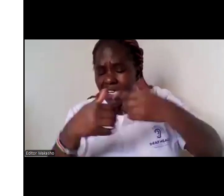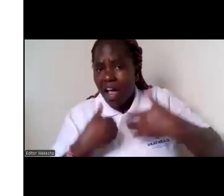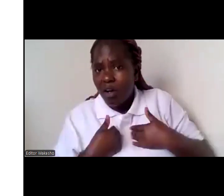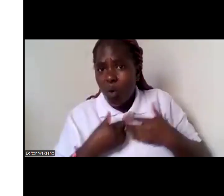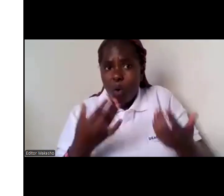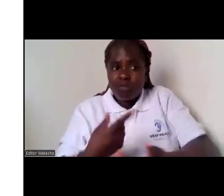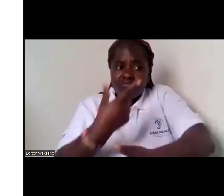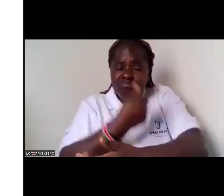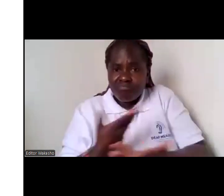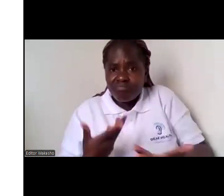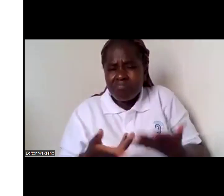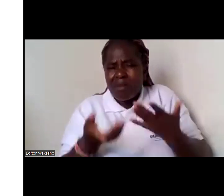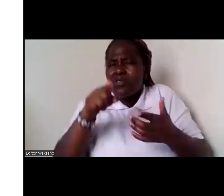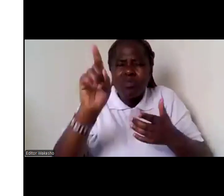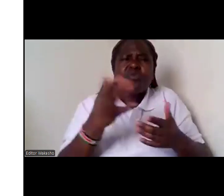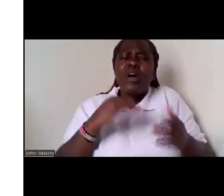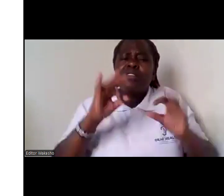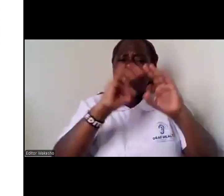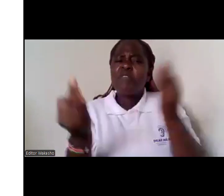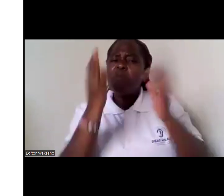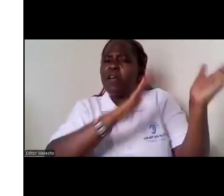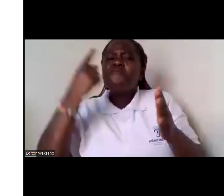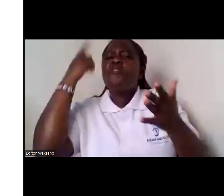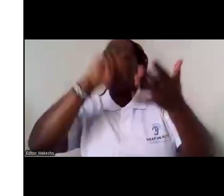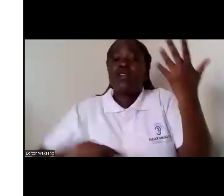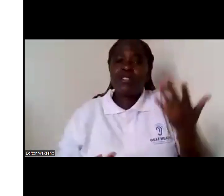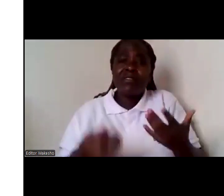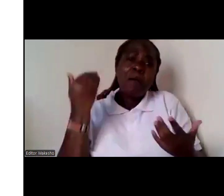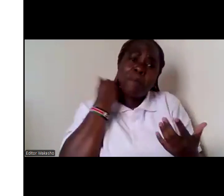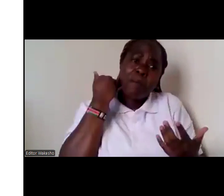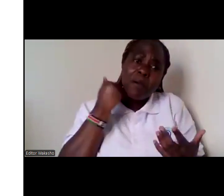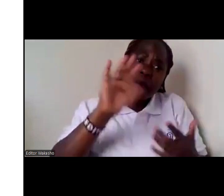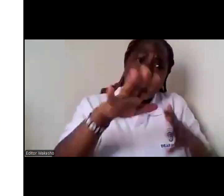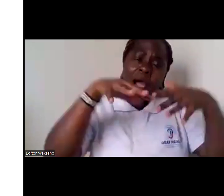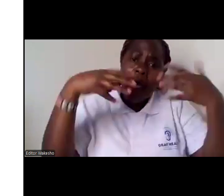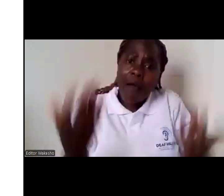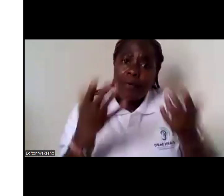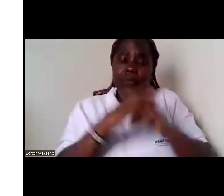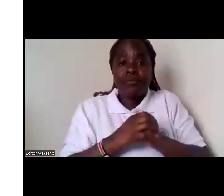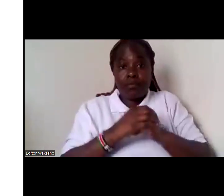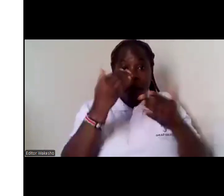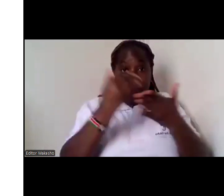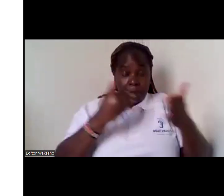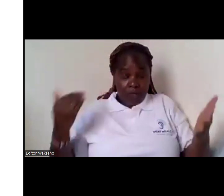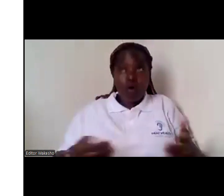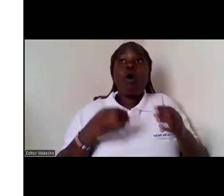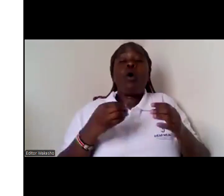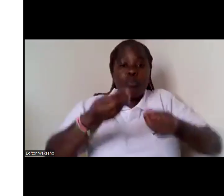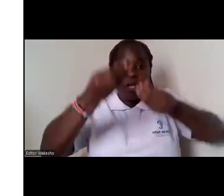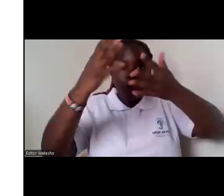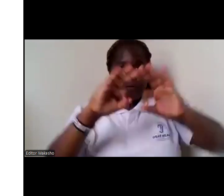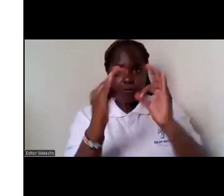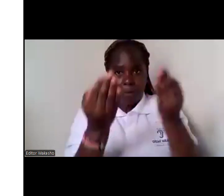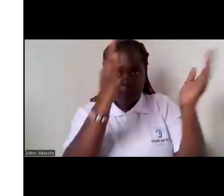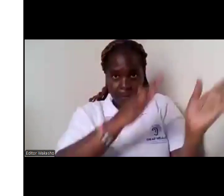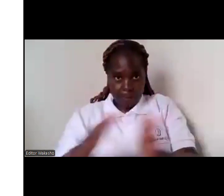What are their major concerns? How has their menses been before we arrive at a